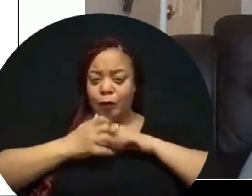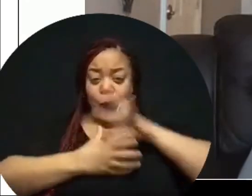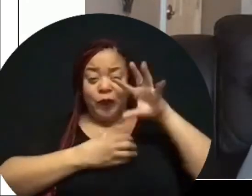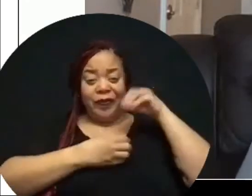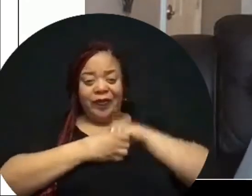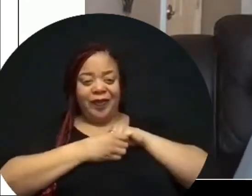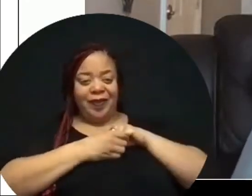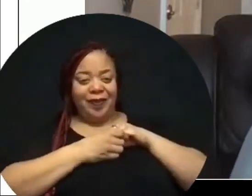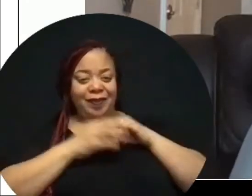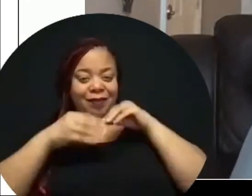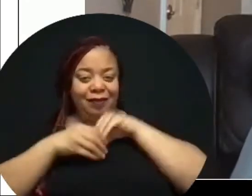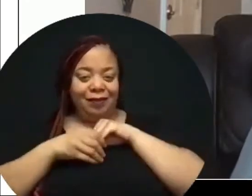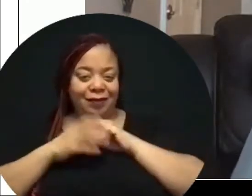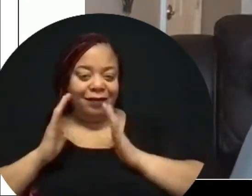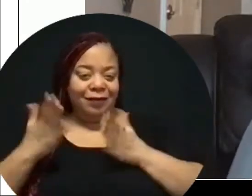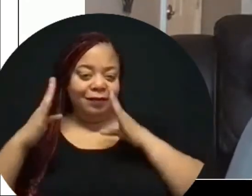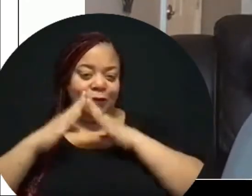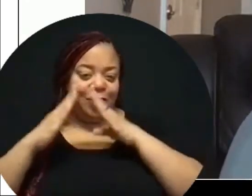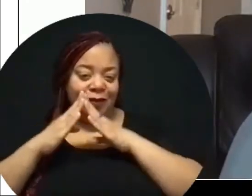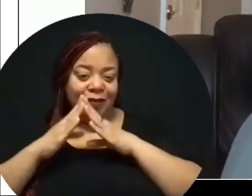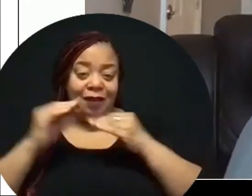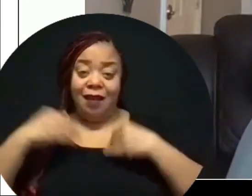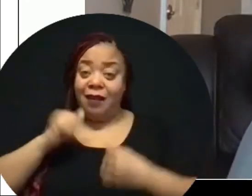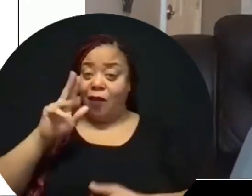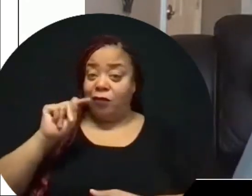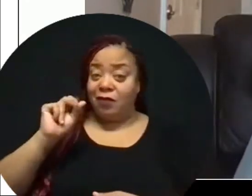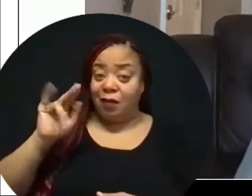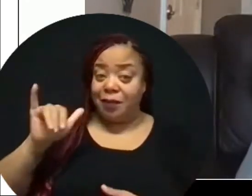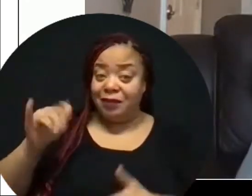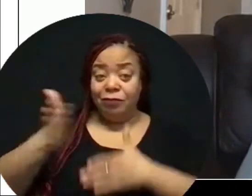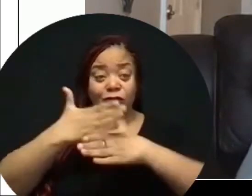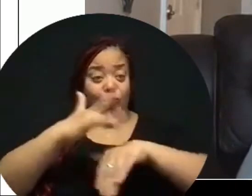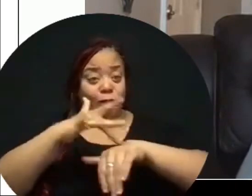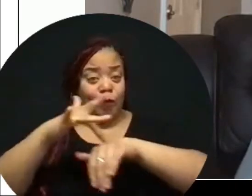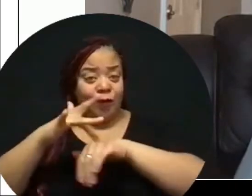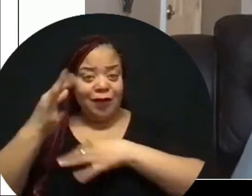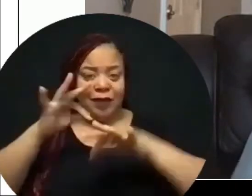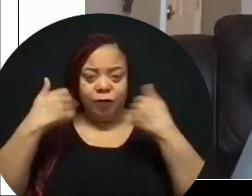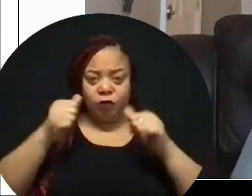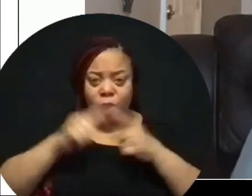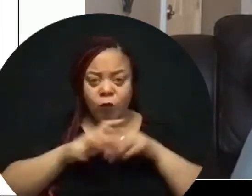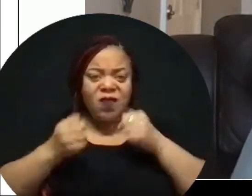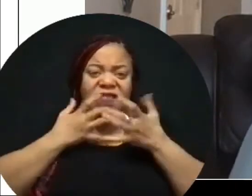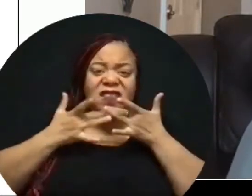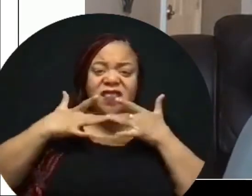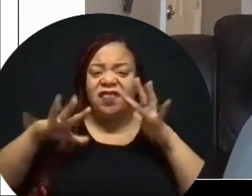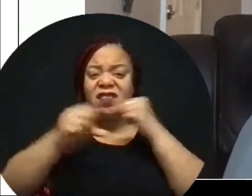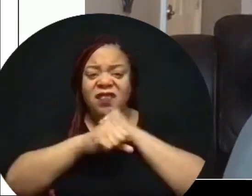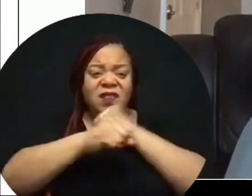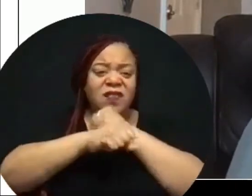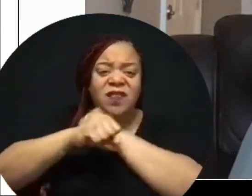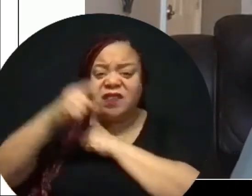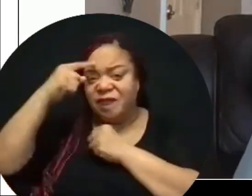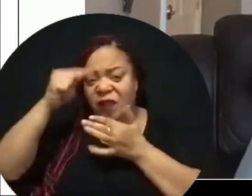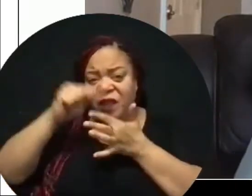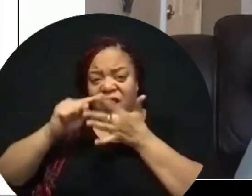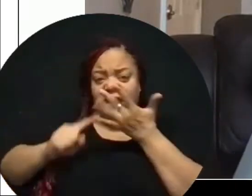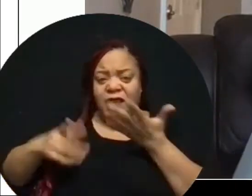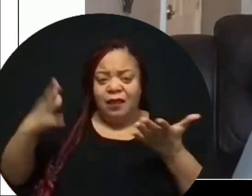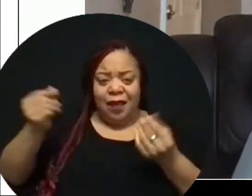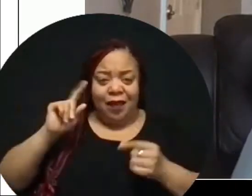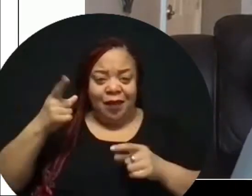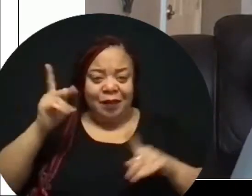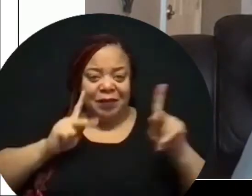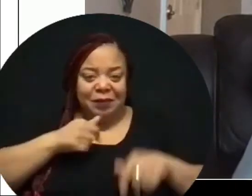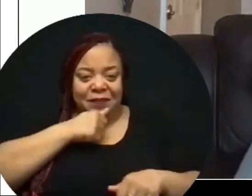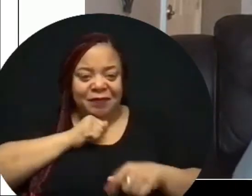and billions of dollars. That's who's going to really not like that happening. But the rest of us are going to do way better. But we got to see it from the bottom up. If we think that it's